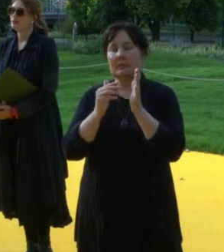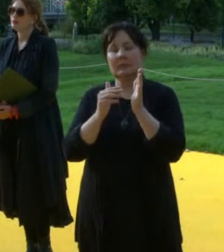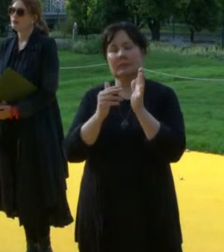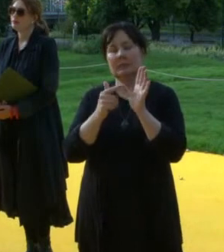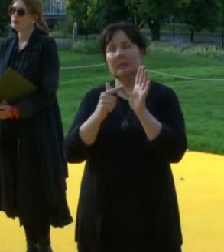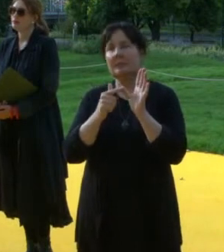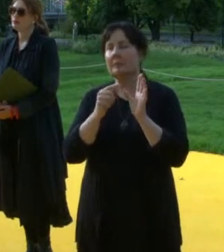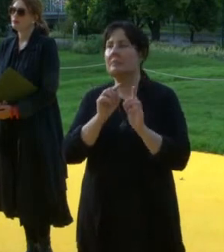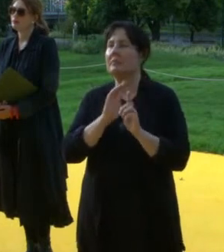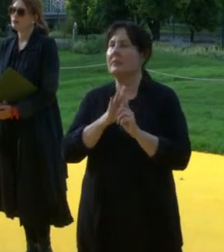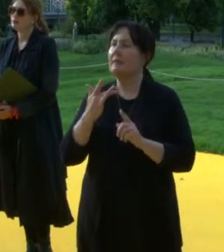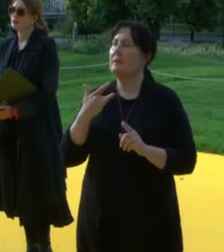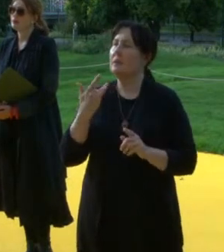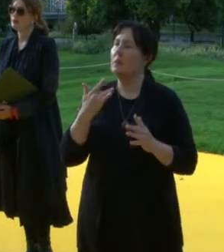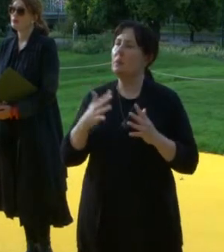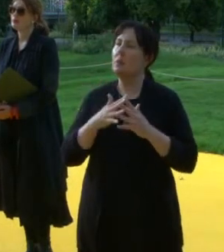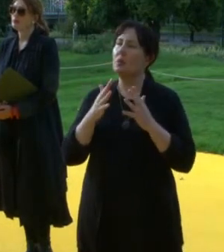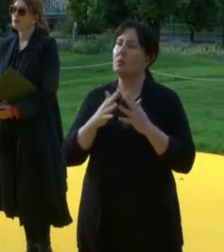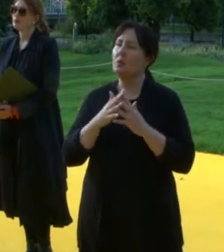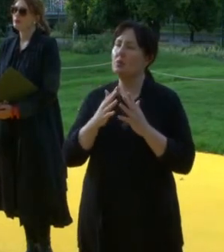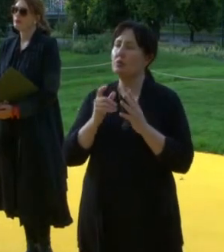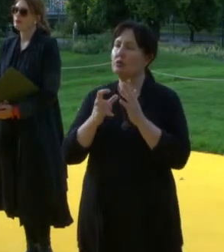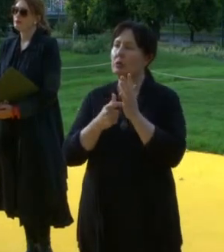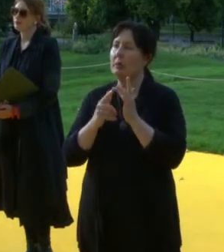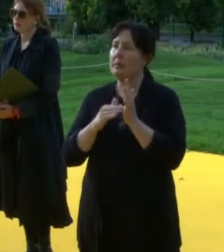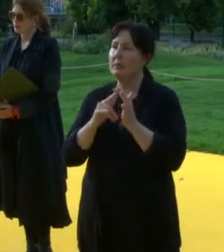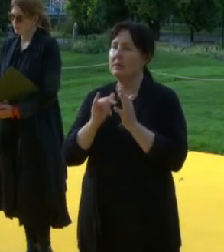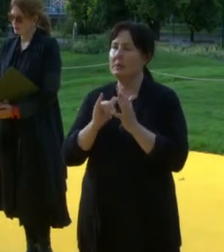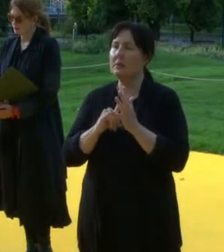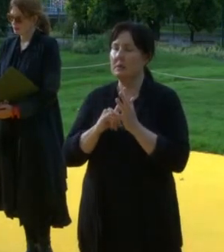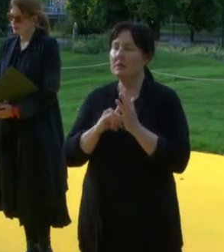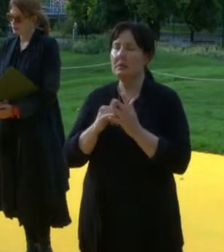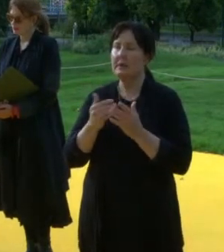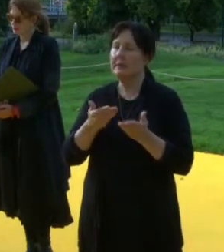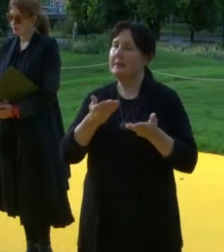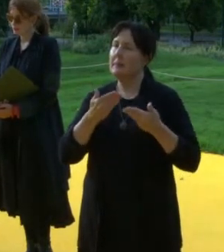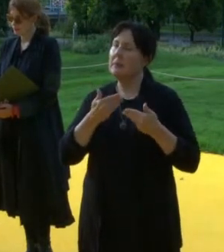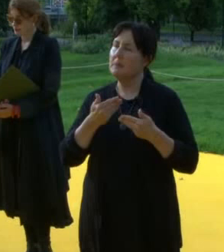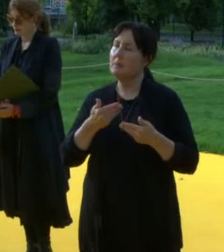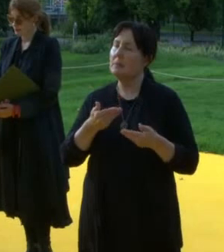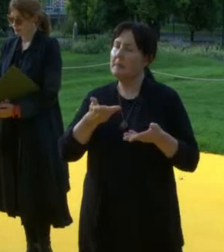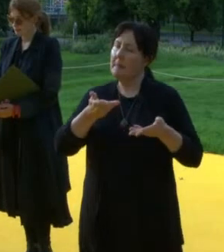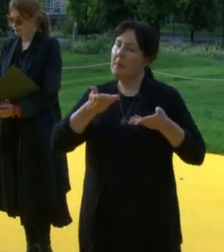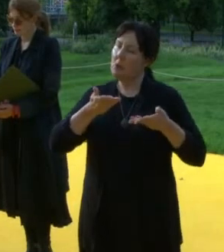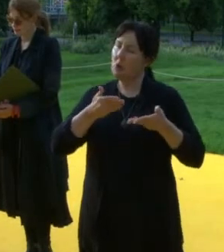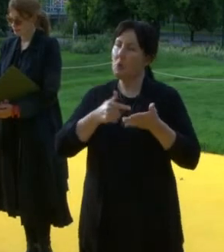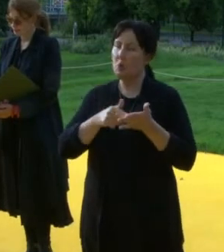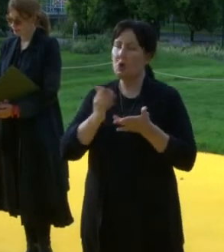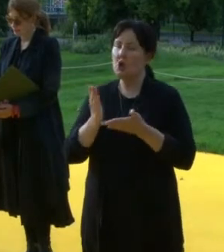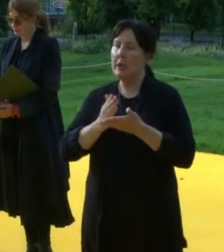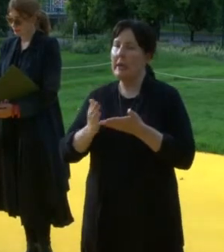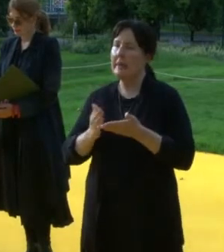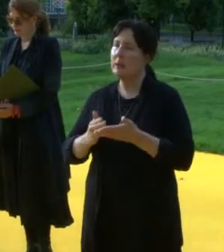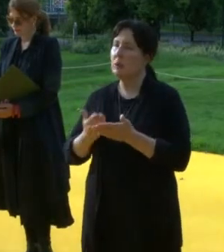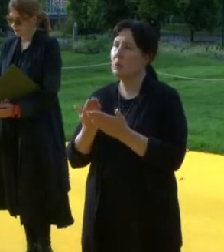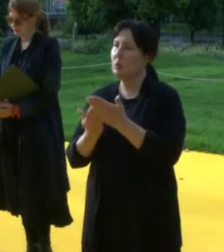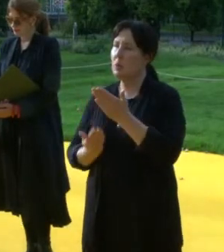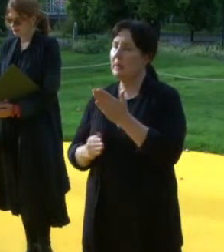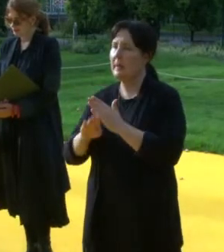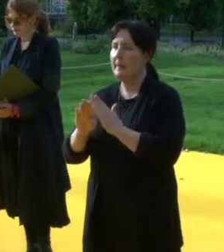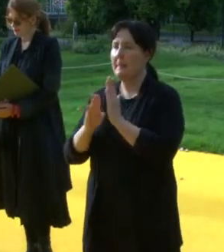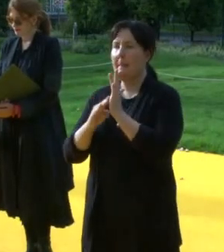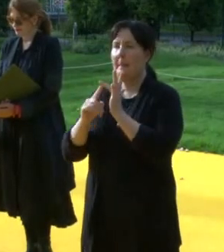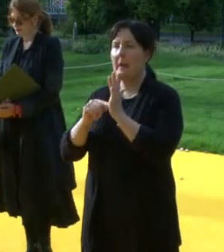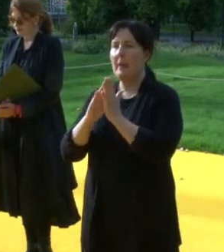providing her account to me and giving me permission to share it in The Mother Wound. And finally, my mum and grandmother for shaping